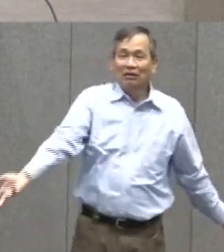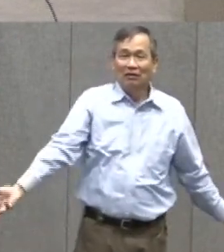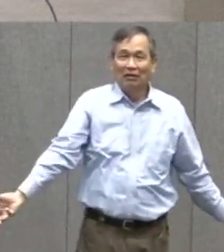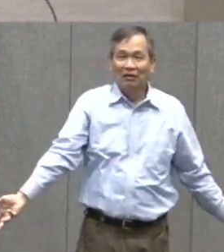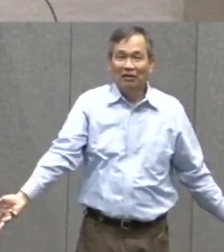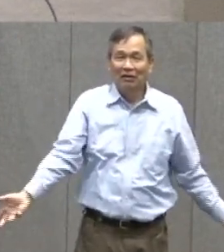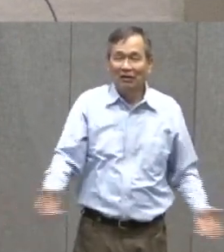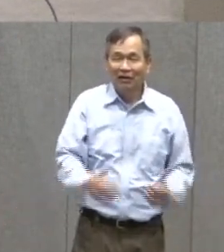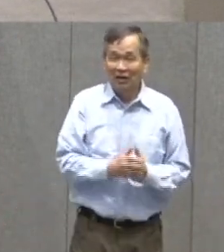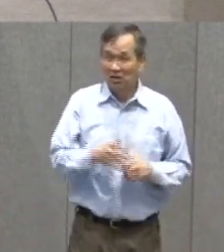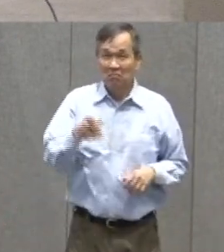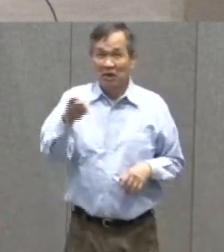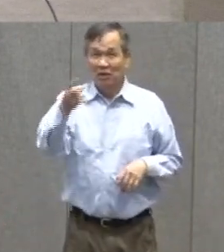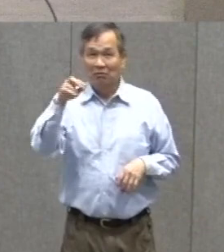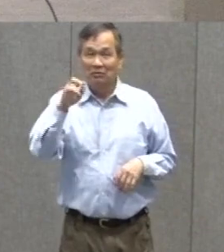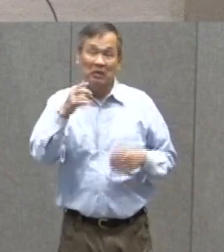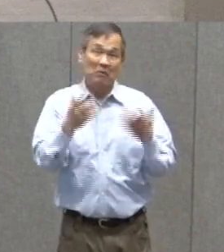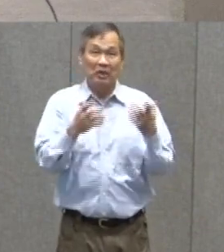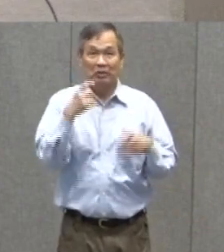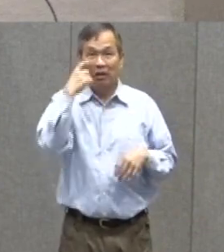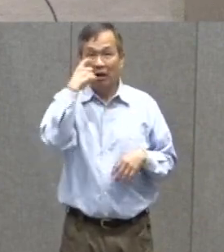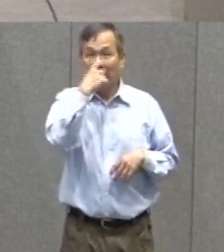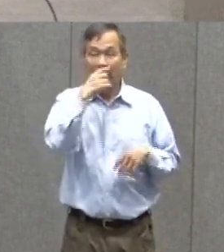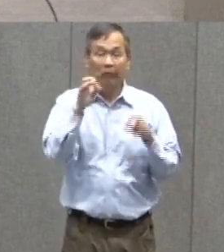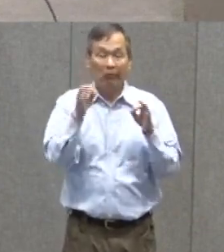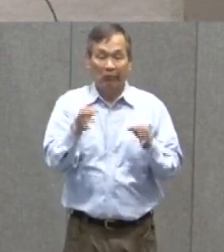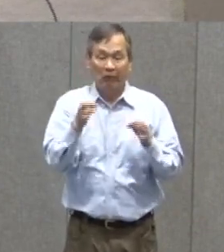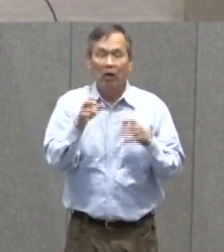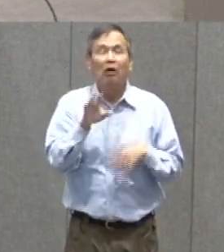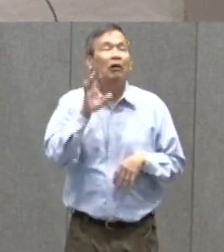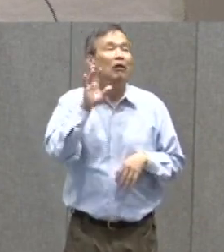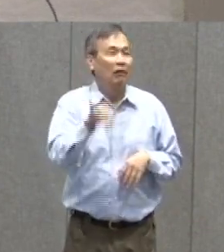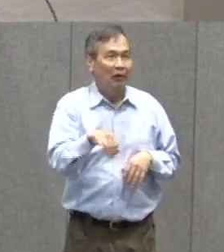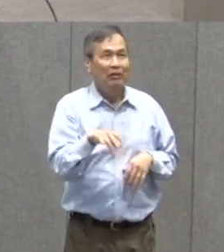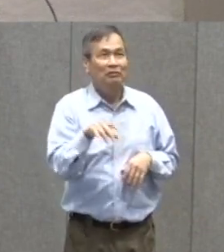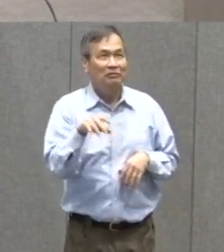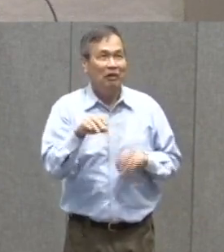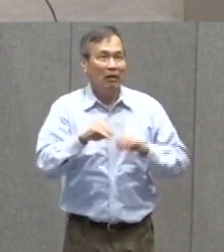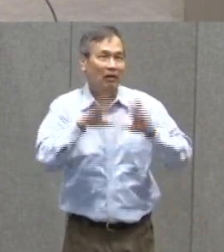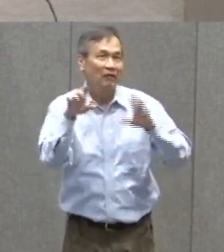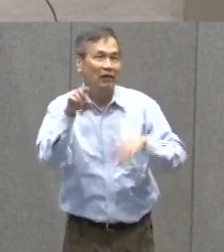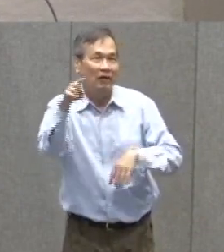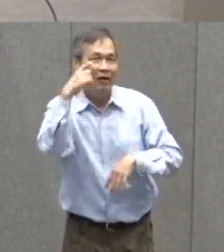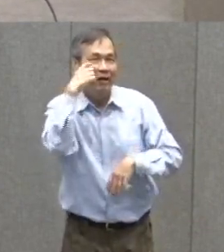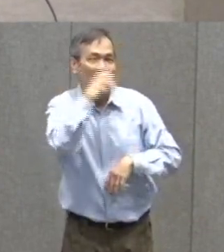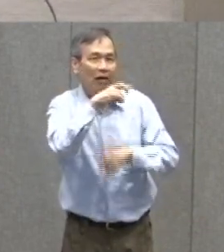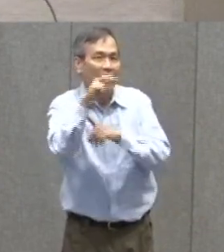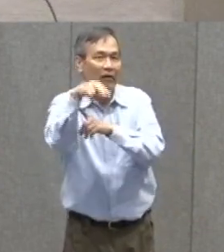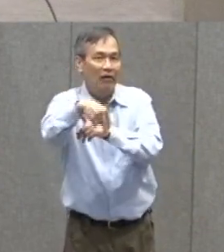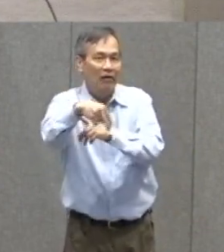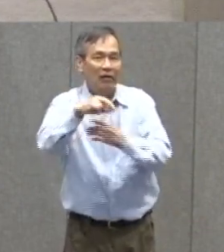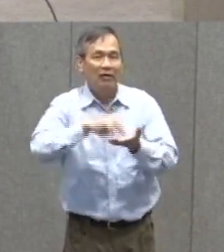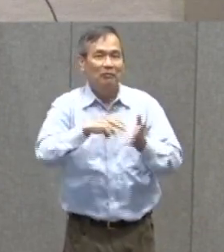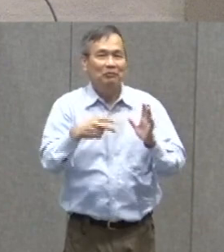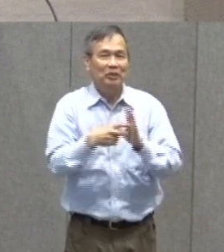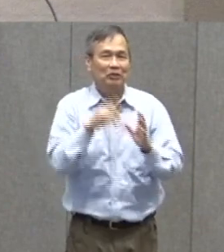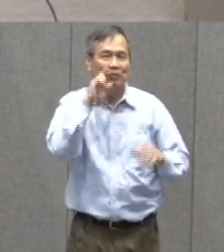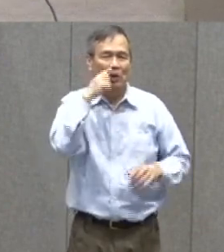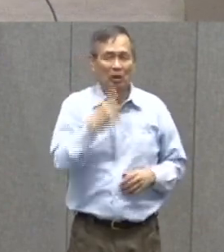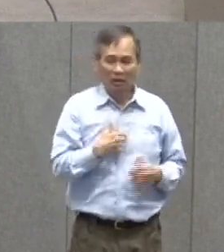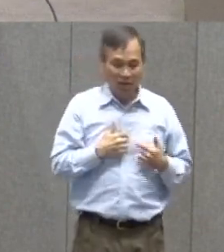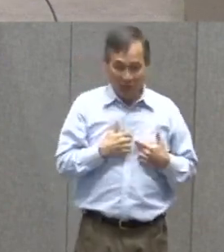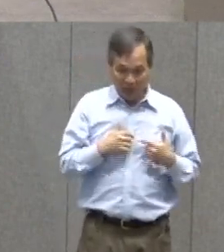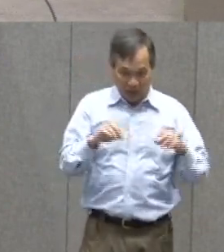can see she's looking down, so I'm making an assumption that, she's bored. Is there a caption there that I read that says